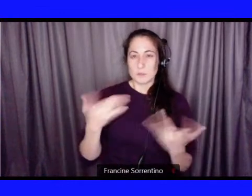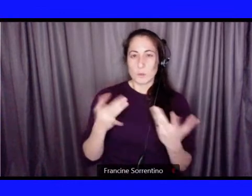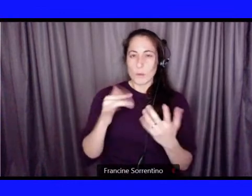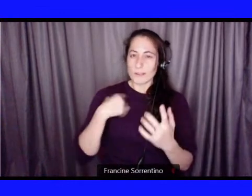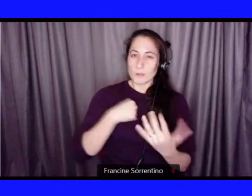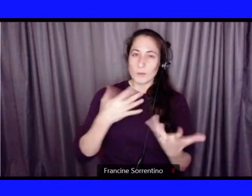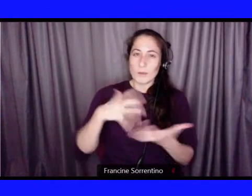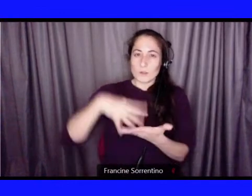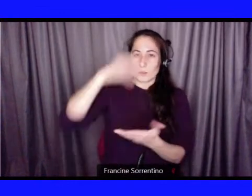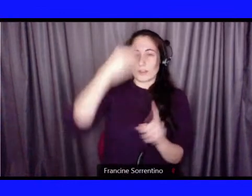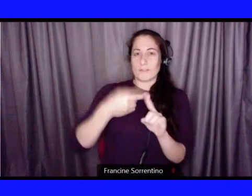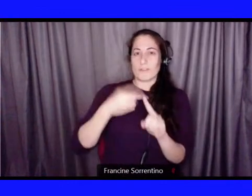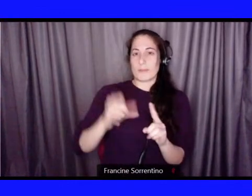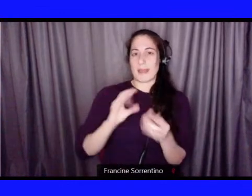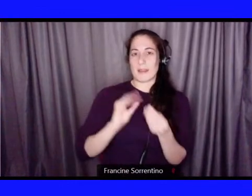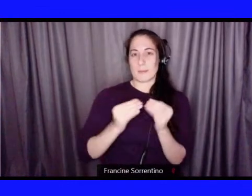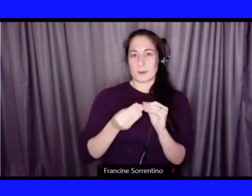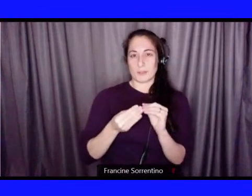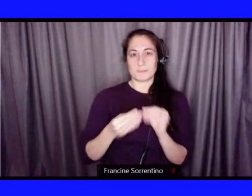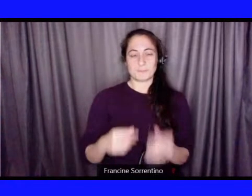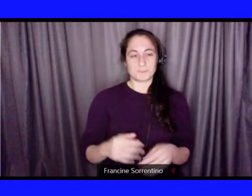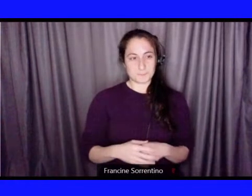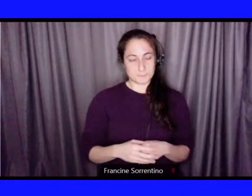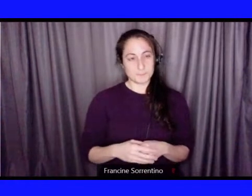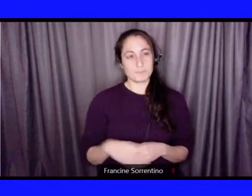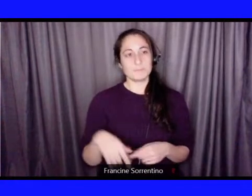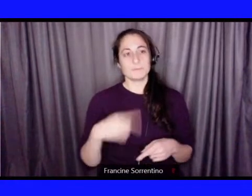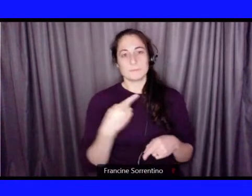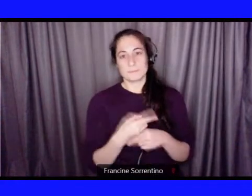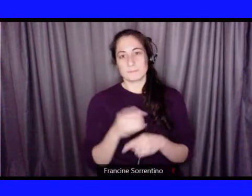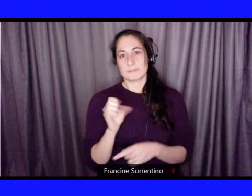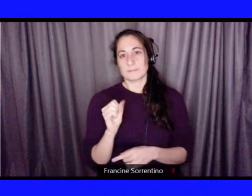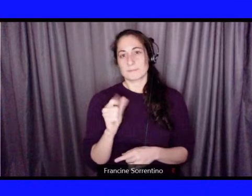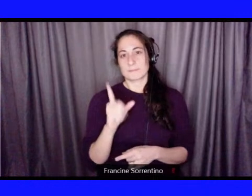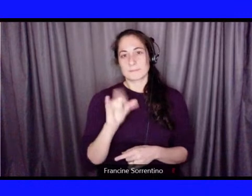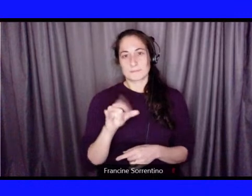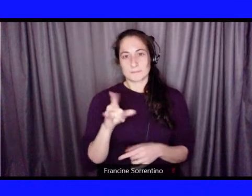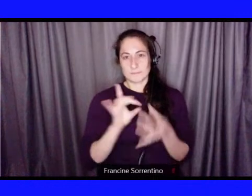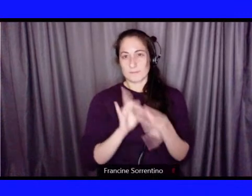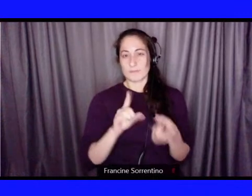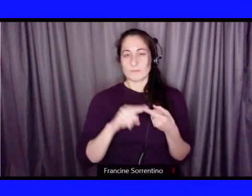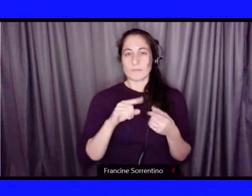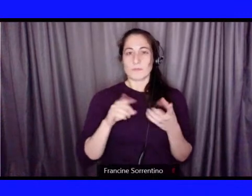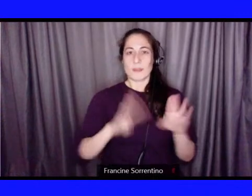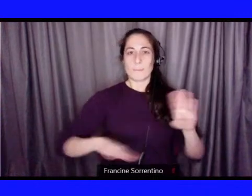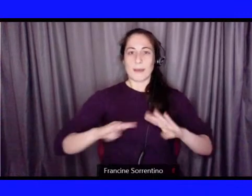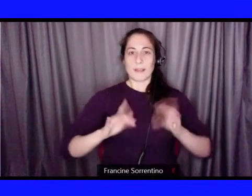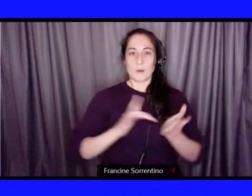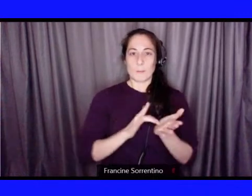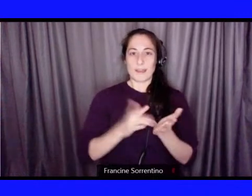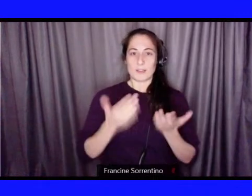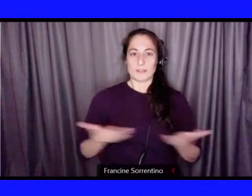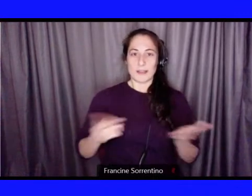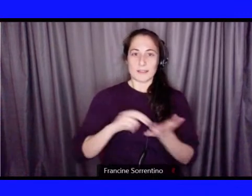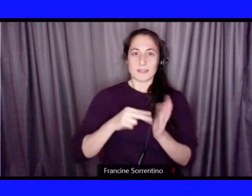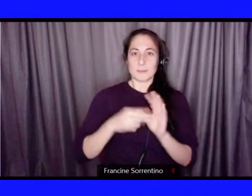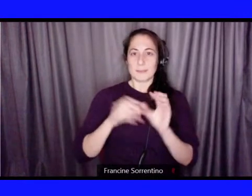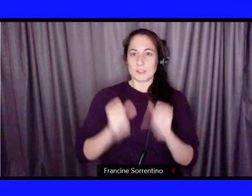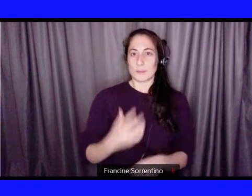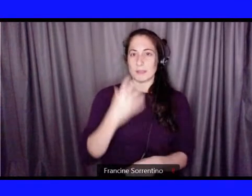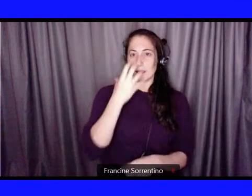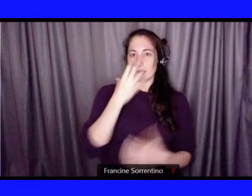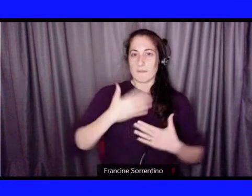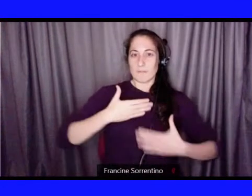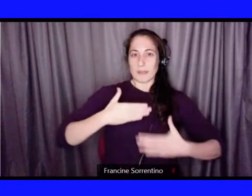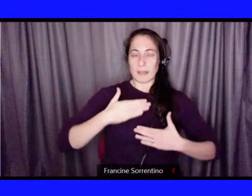The Epic just automatically, right, every, whatever you set it to, 30 minutes, hour, automatically puts that in. And that also